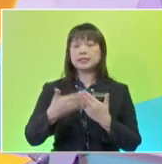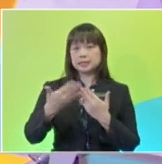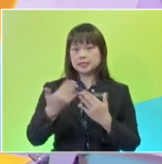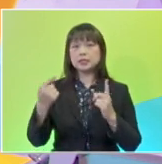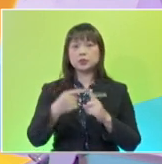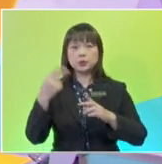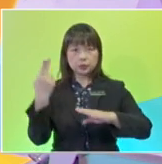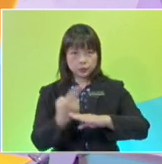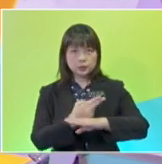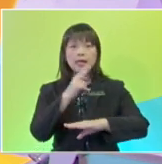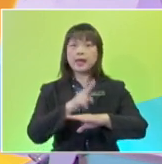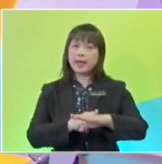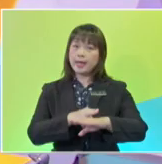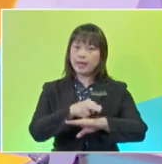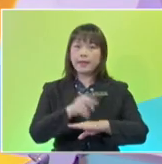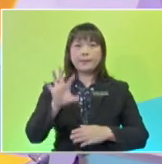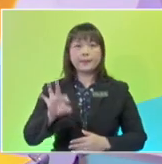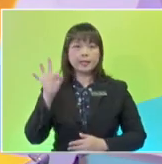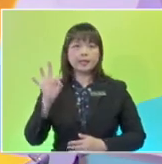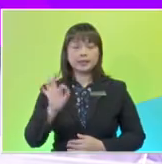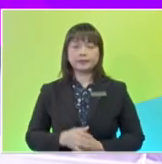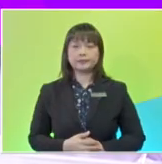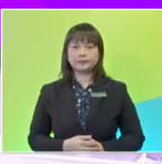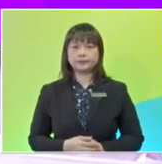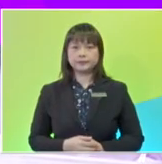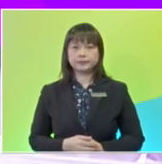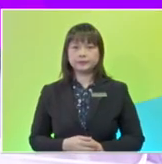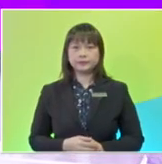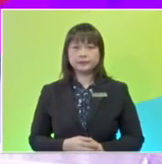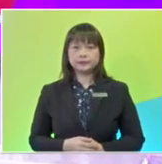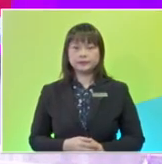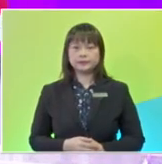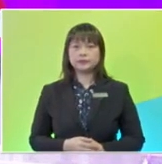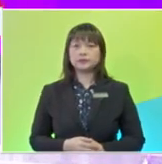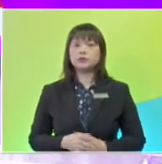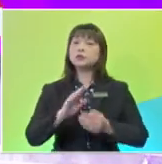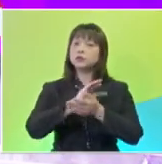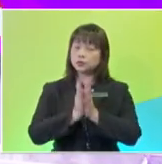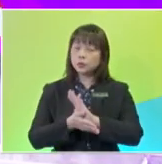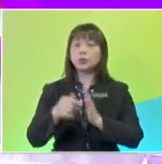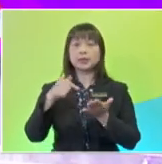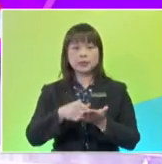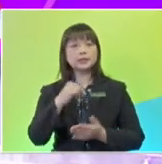looks, I'm going to show it. This is the hand picking method.